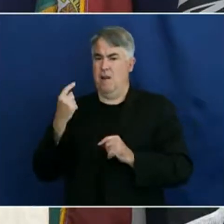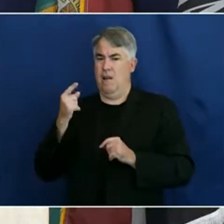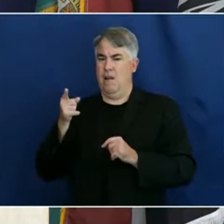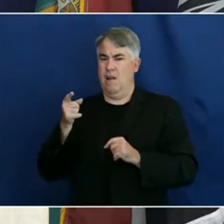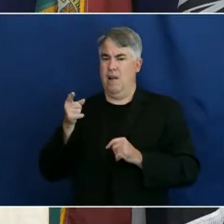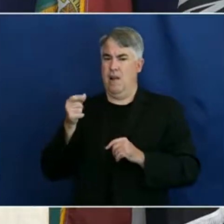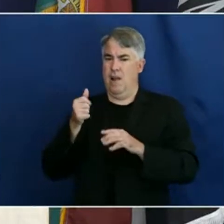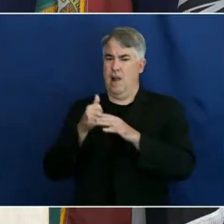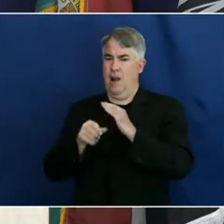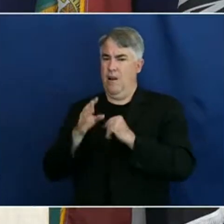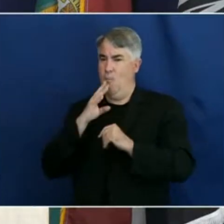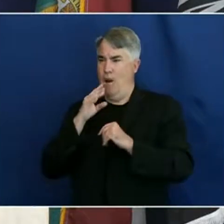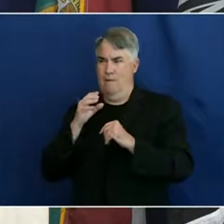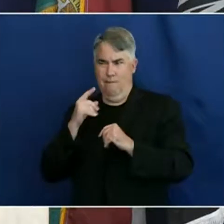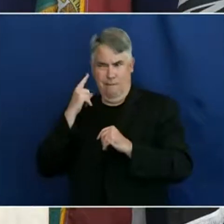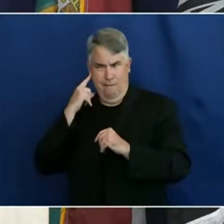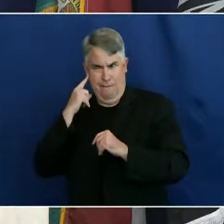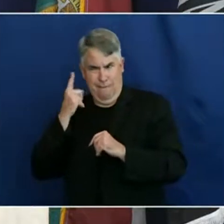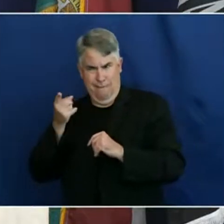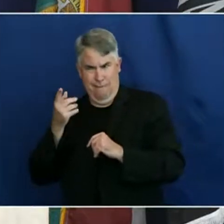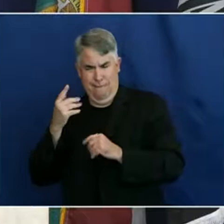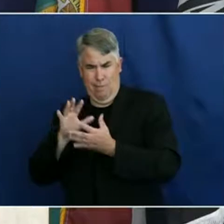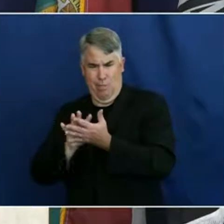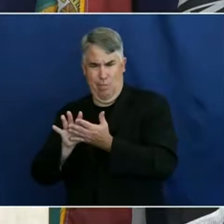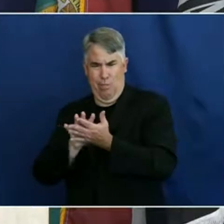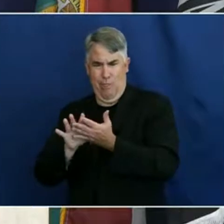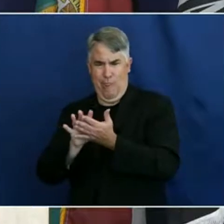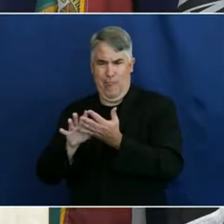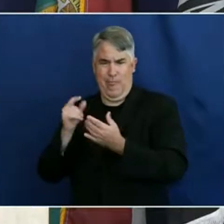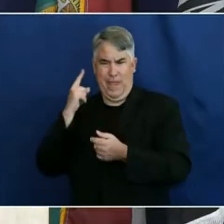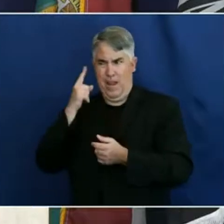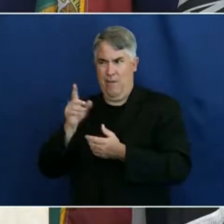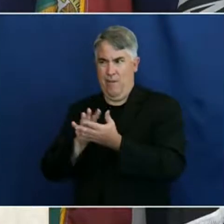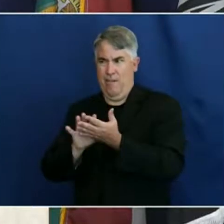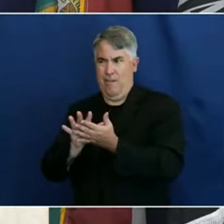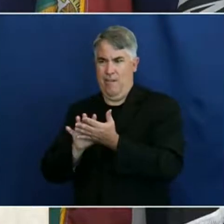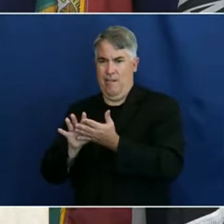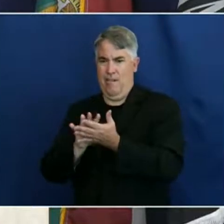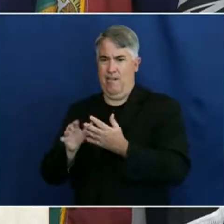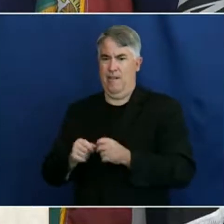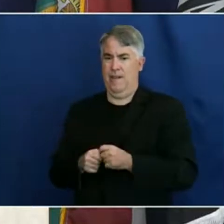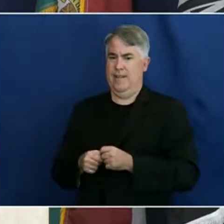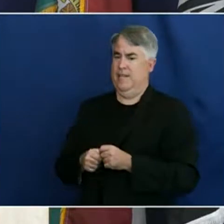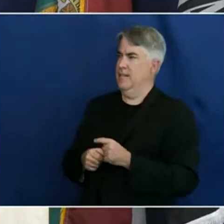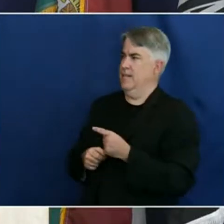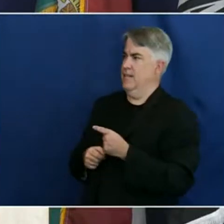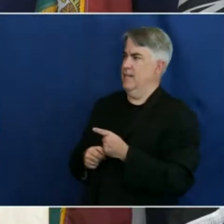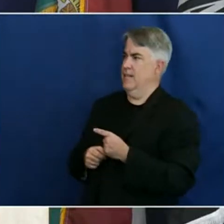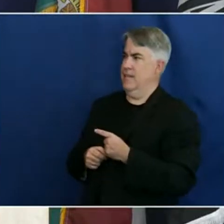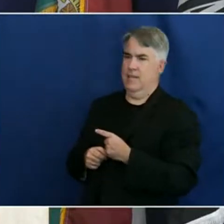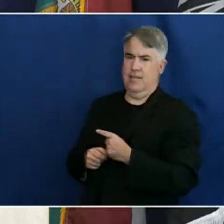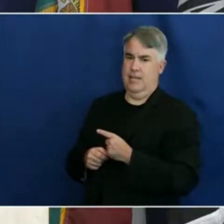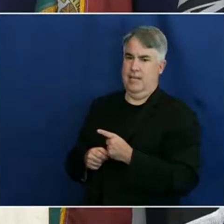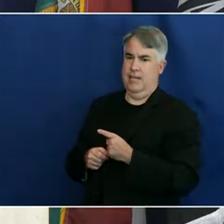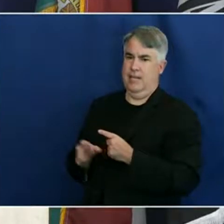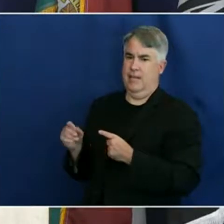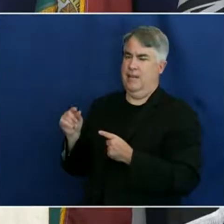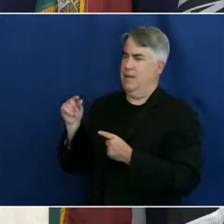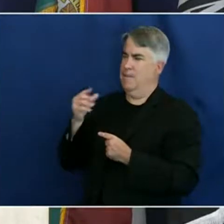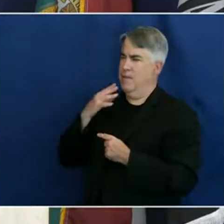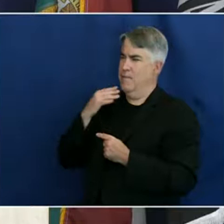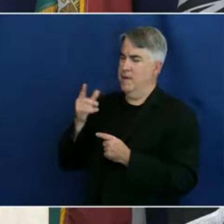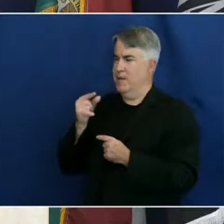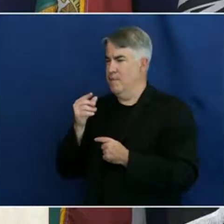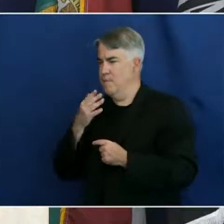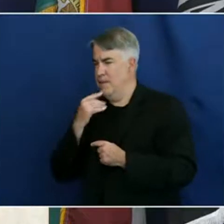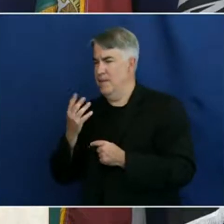Hello? Okay, yeah, you want to try again? We're just having a little hard time hearing you. Yeah, is this better? A little bit.